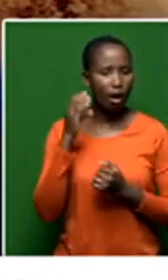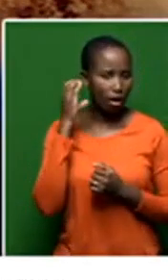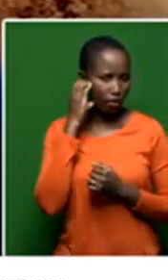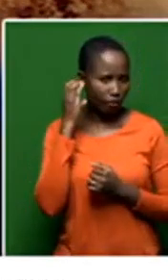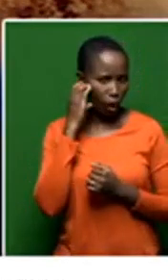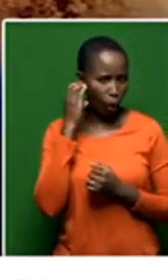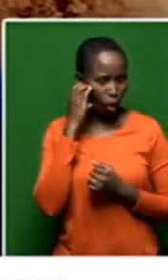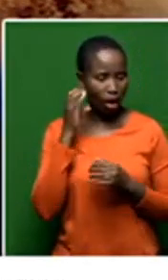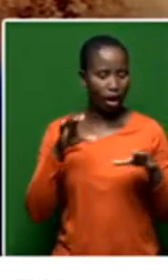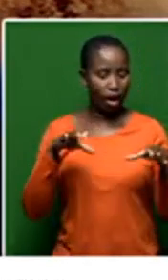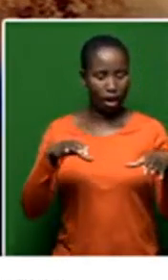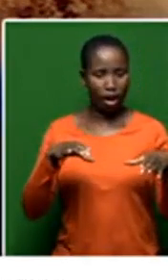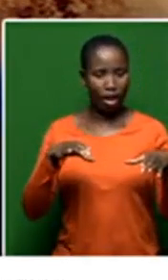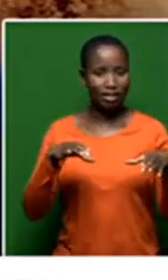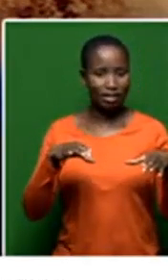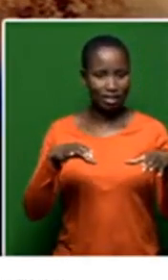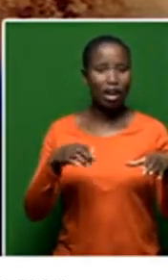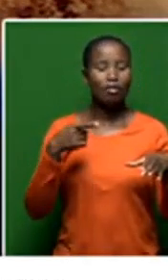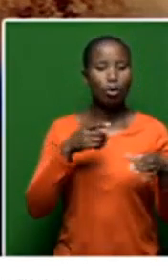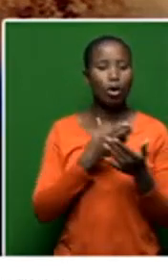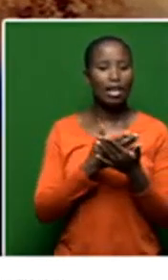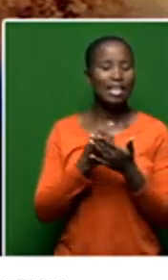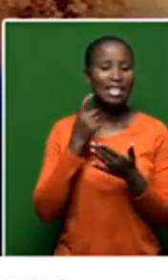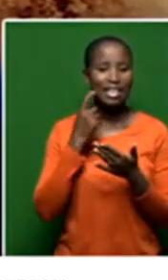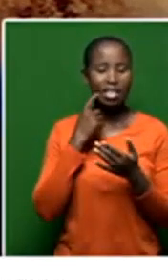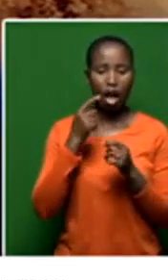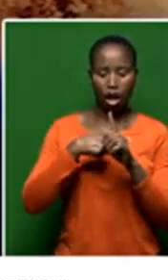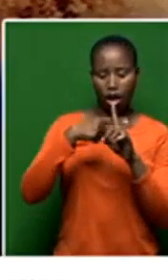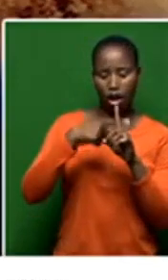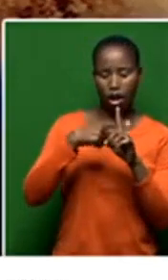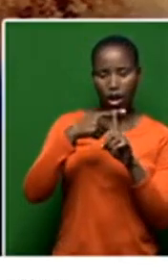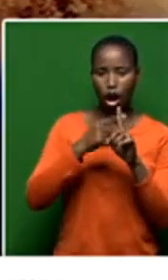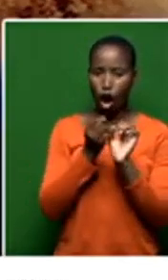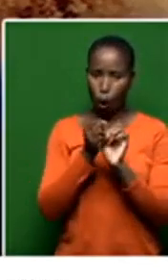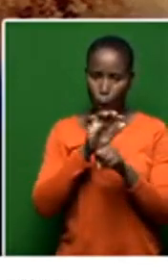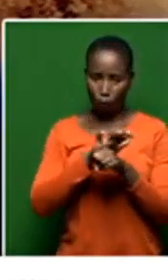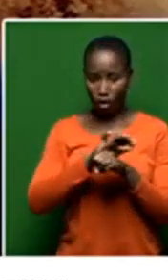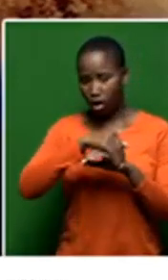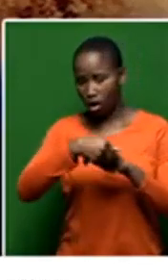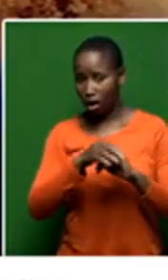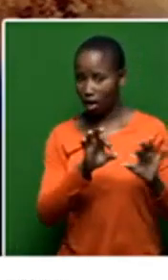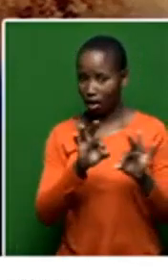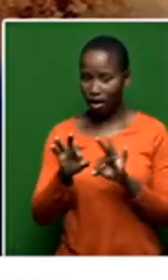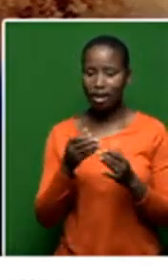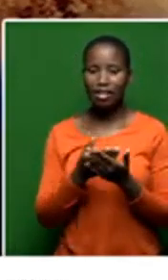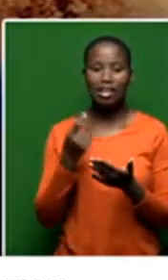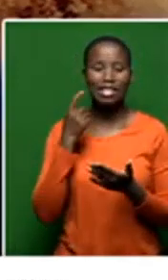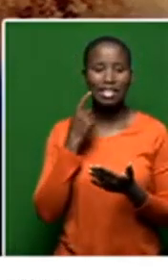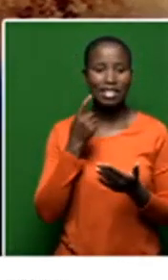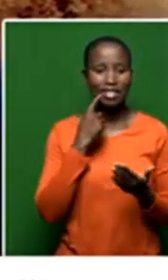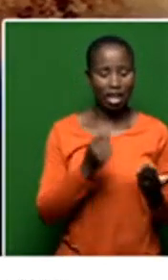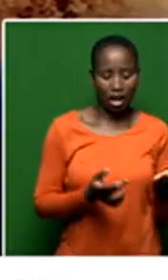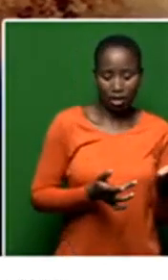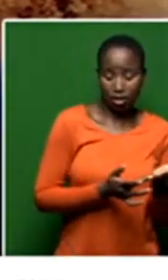sector and also increasing broadband connectivity and coverage, as well as bridging the digital divide between urban and